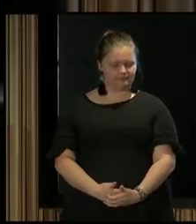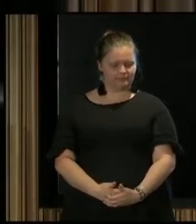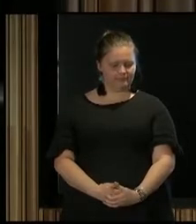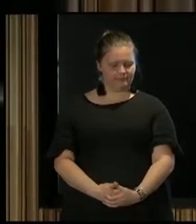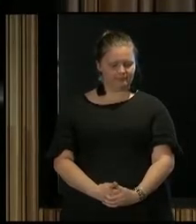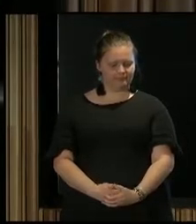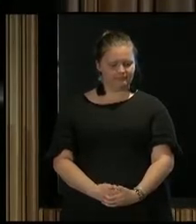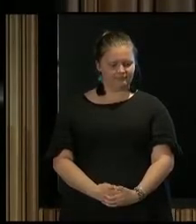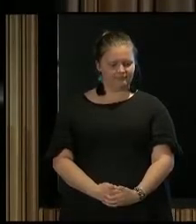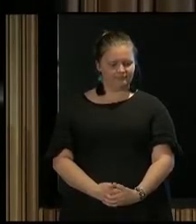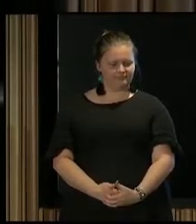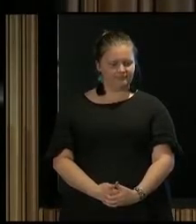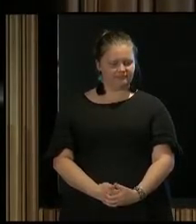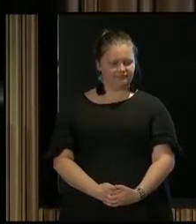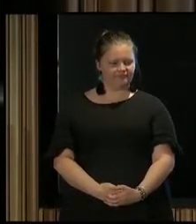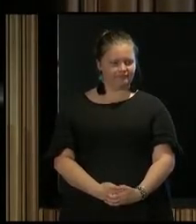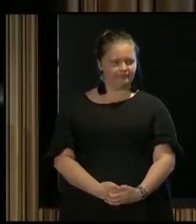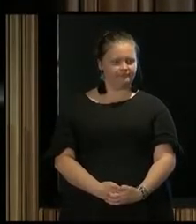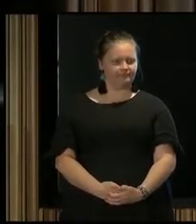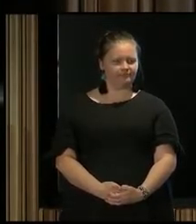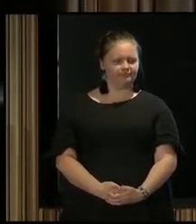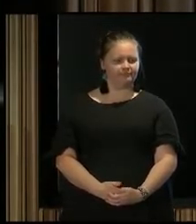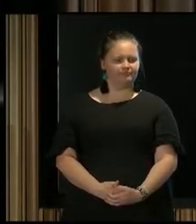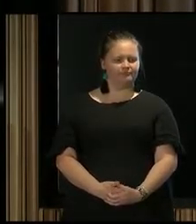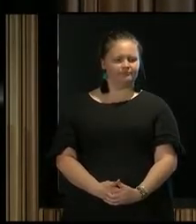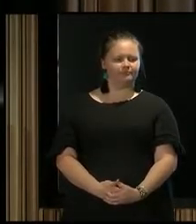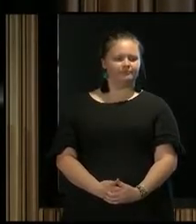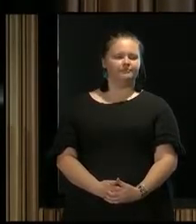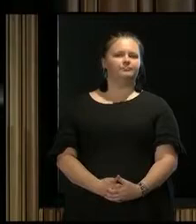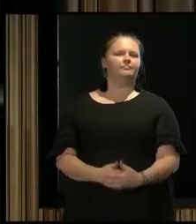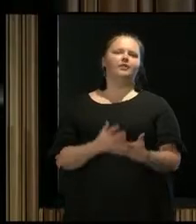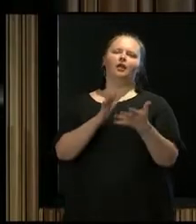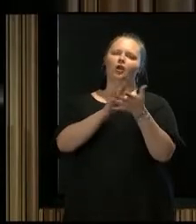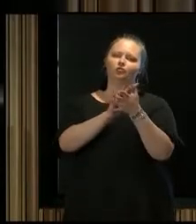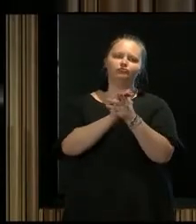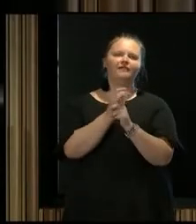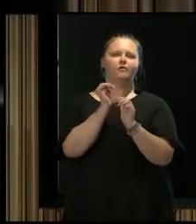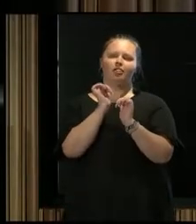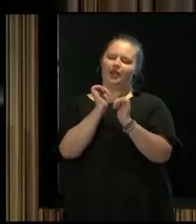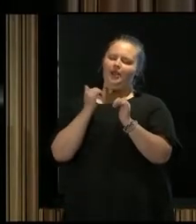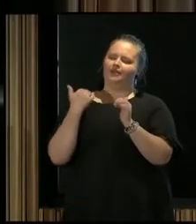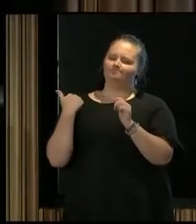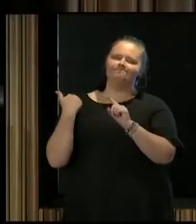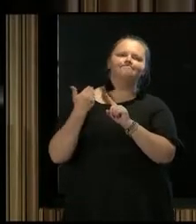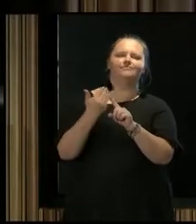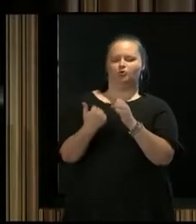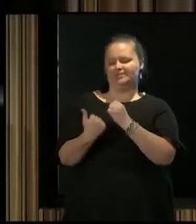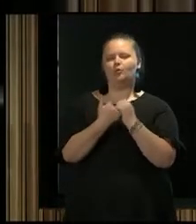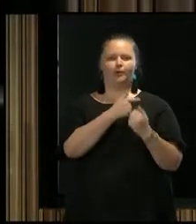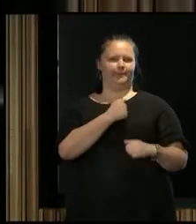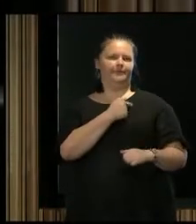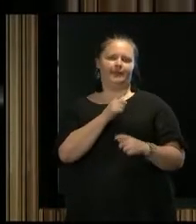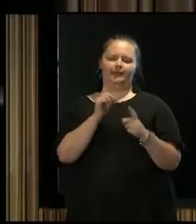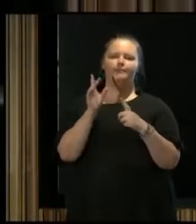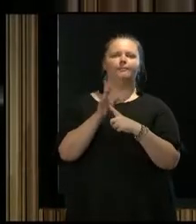our refreshment sponsors, Cloverleaf Estate and Newstead Brewing Company. We're so grateful for their ongoing support and commitment to this very important